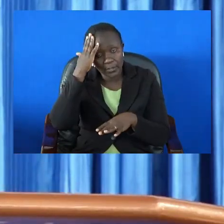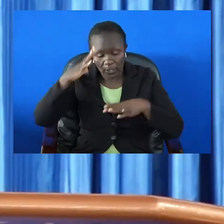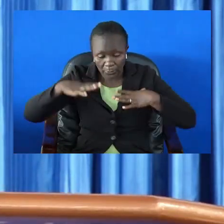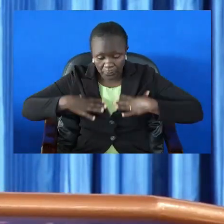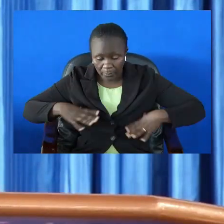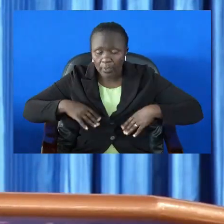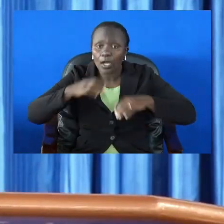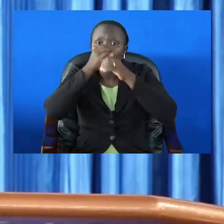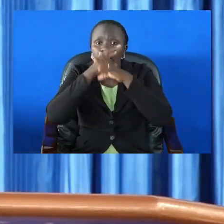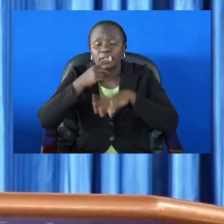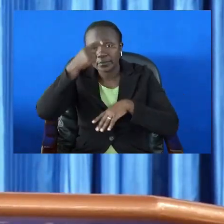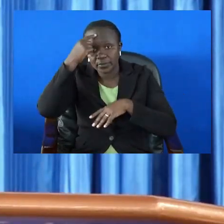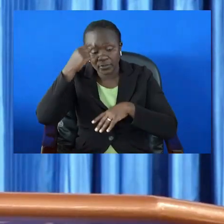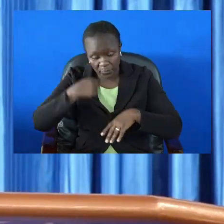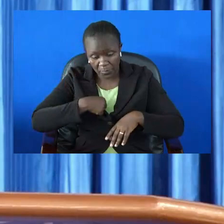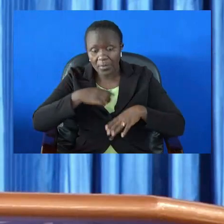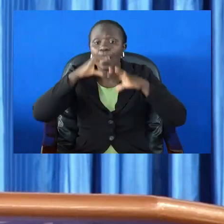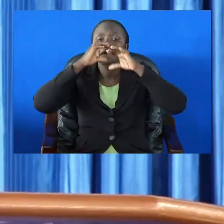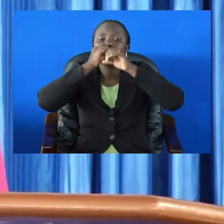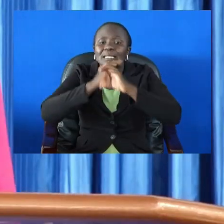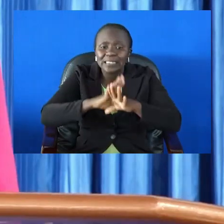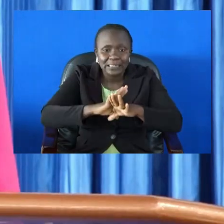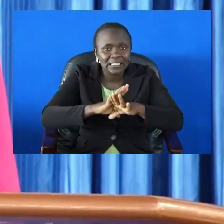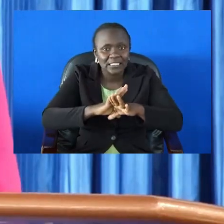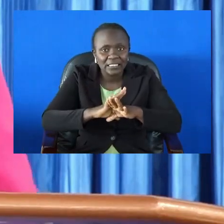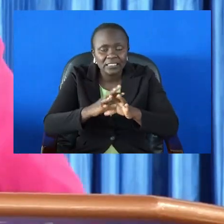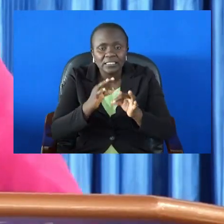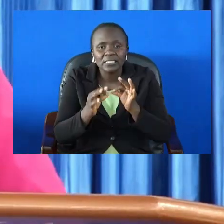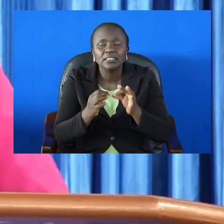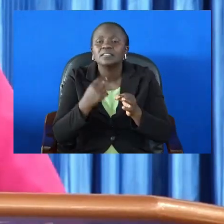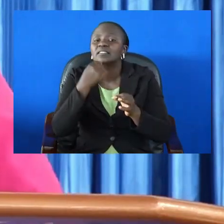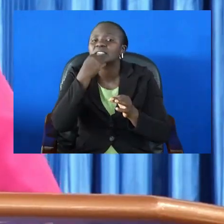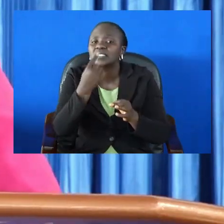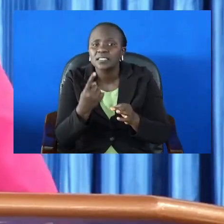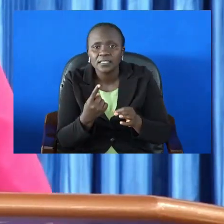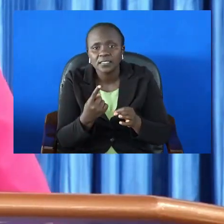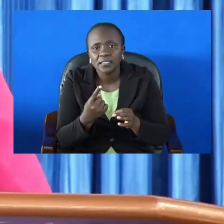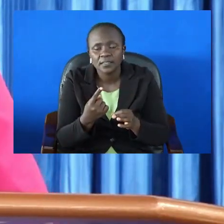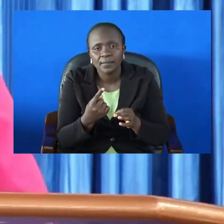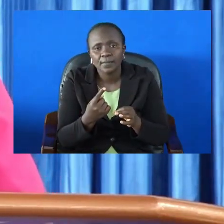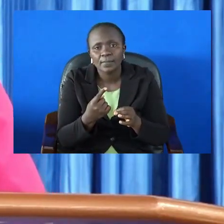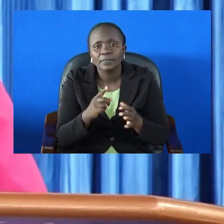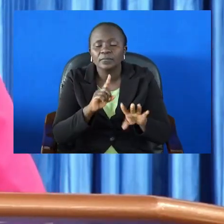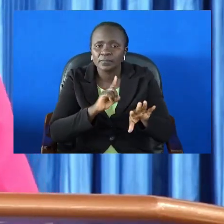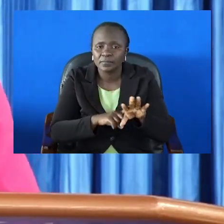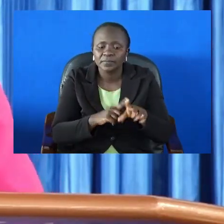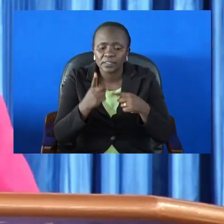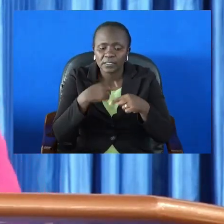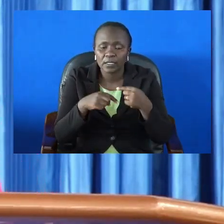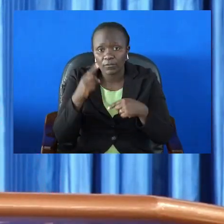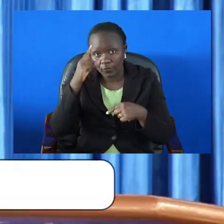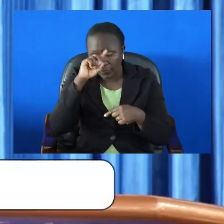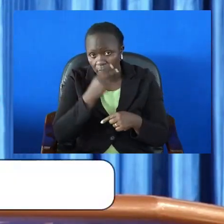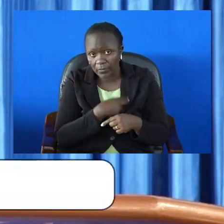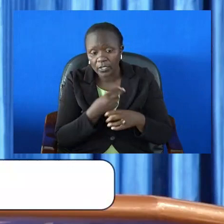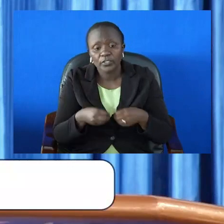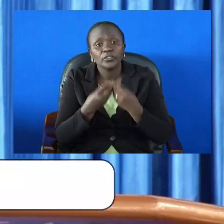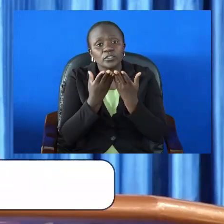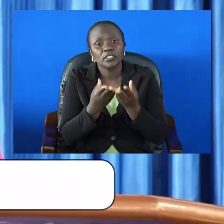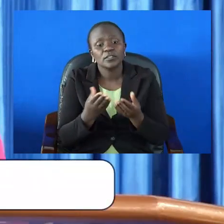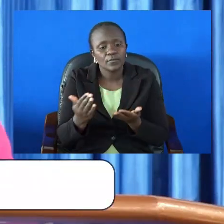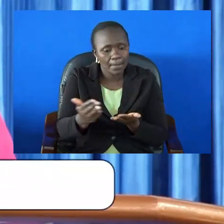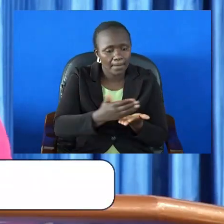people are blessed because I'm already blessed. And we just want to say time has come for us to give